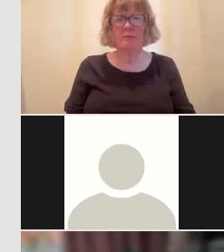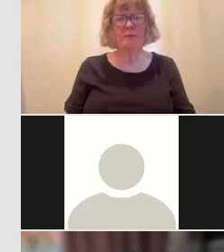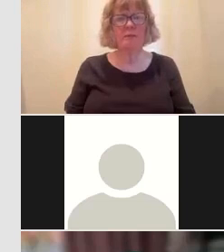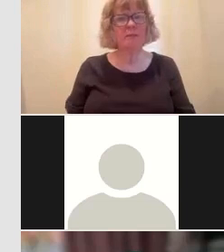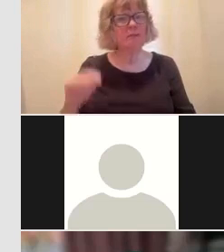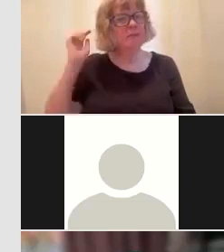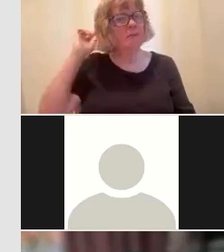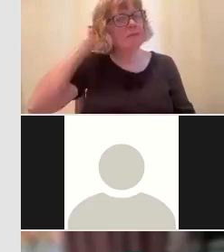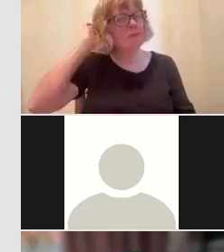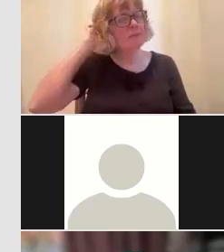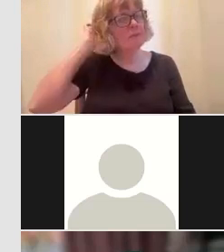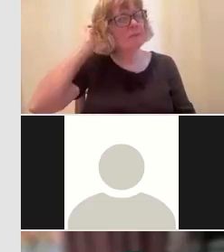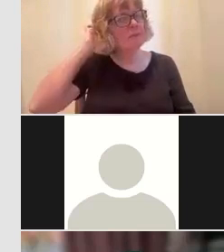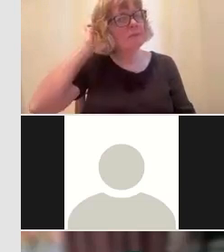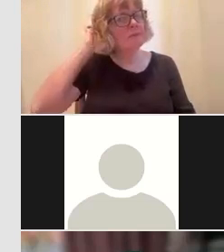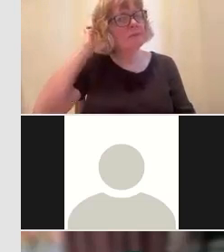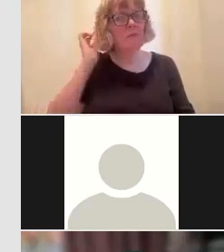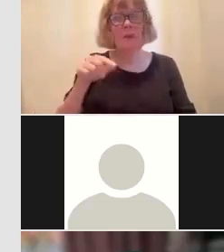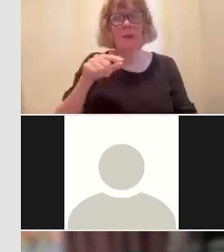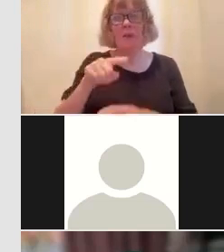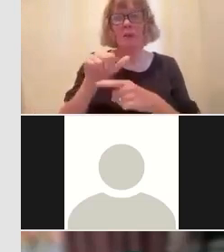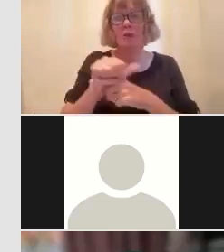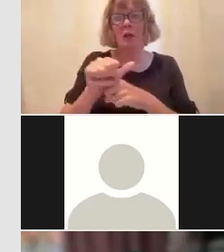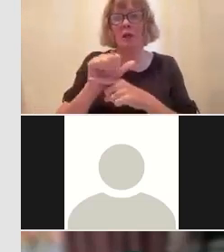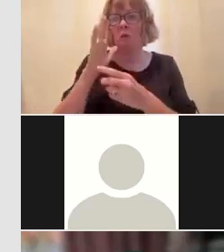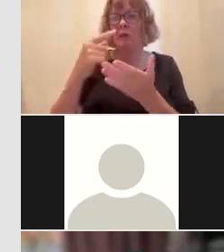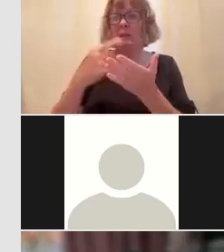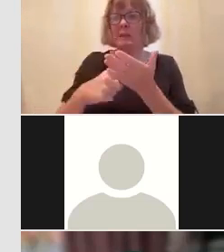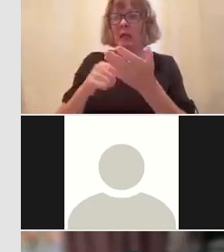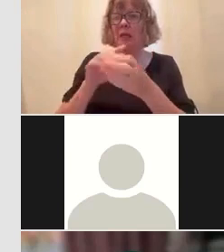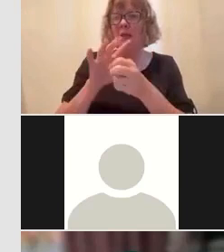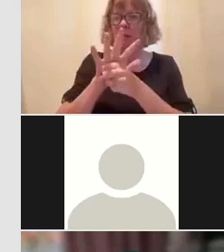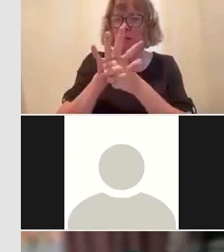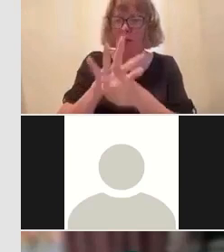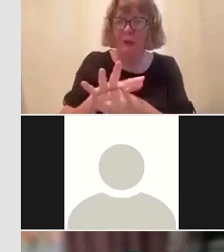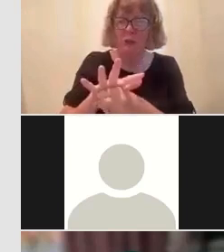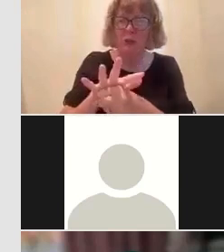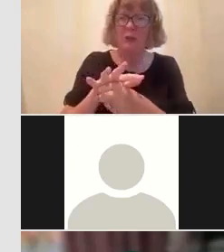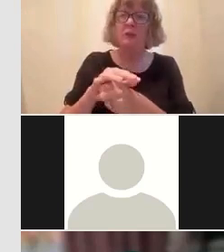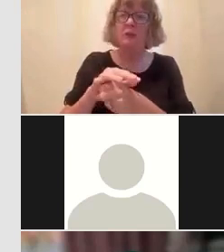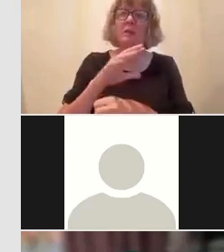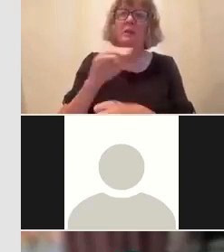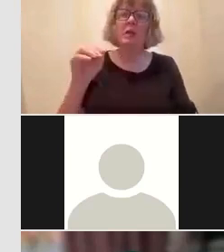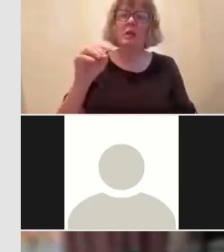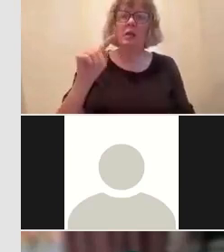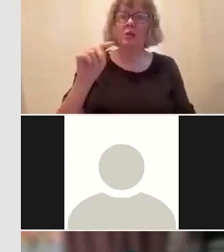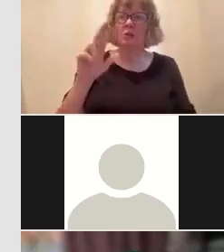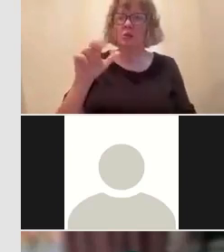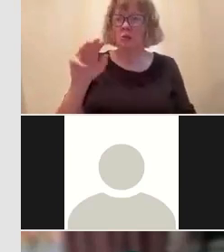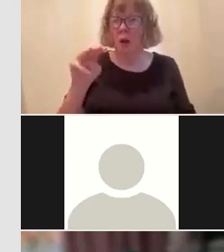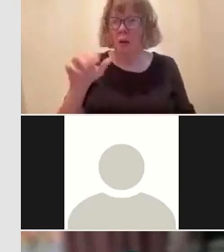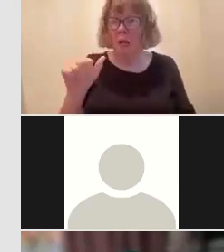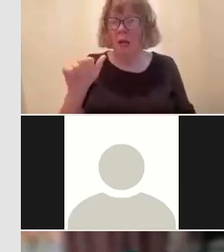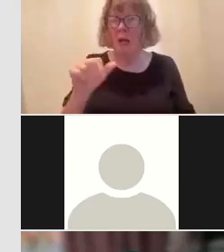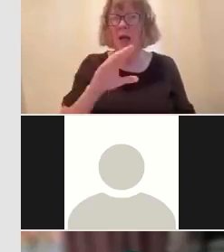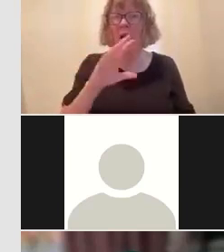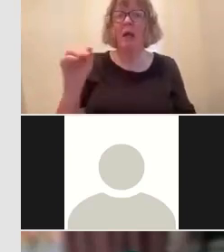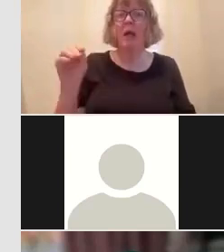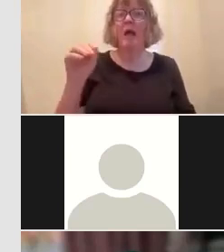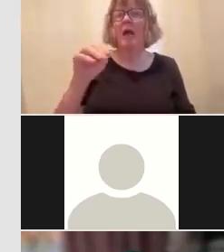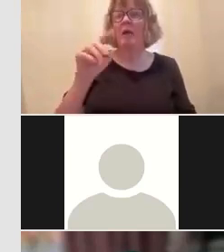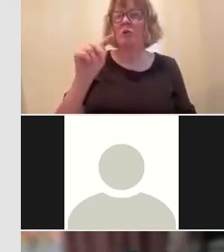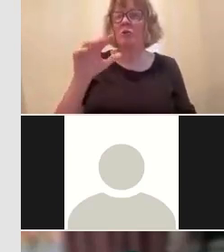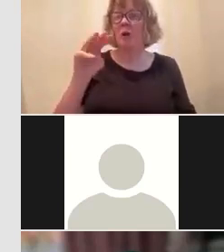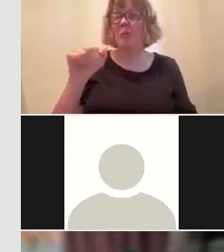This training is going to talk about oppression, trauma, and trauma-informed care as a service provider.